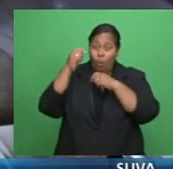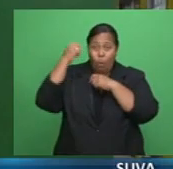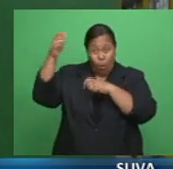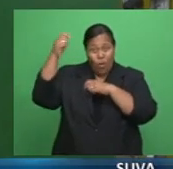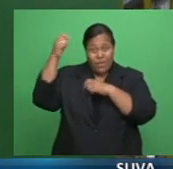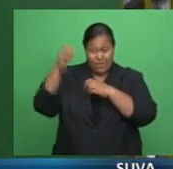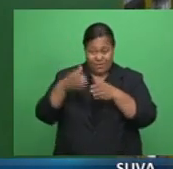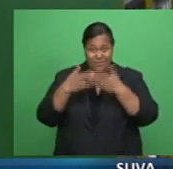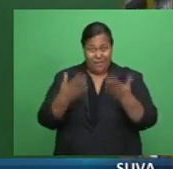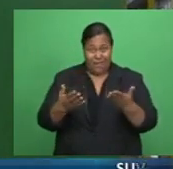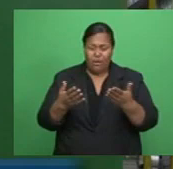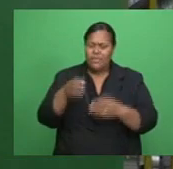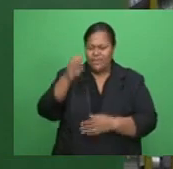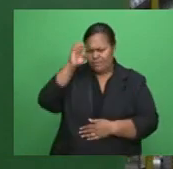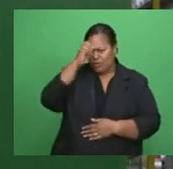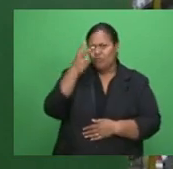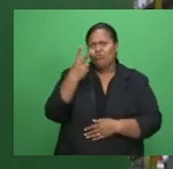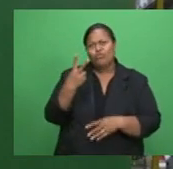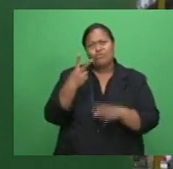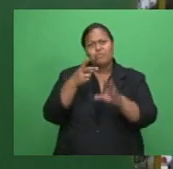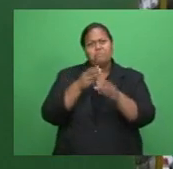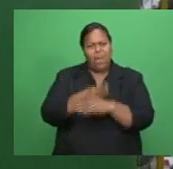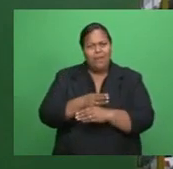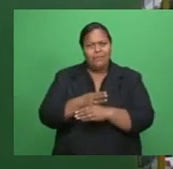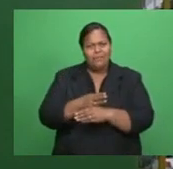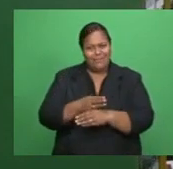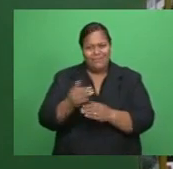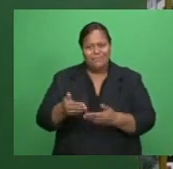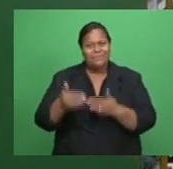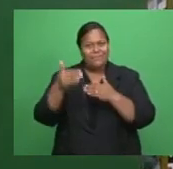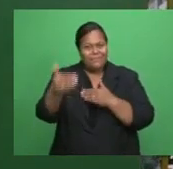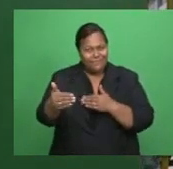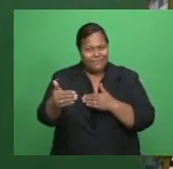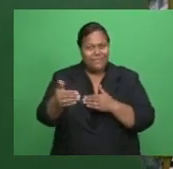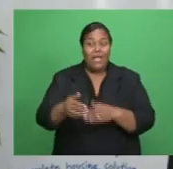2 months, the authority says further action will also be taken